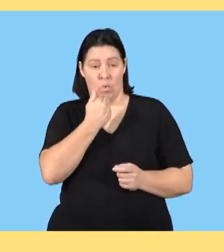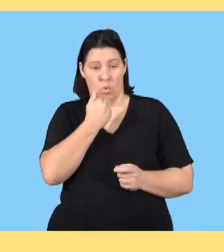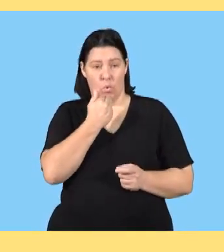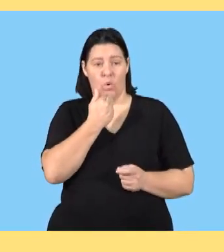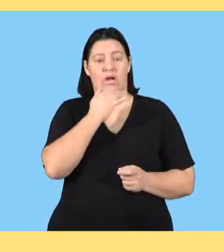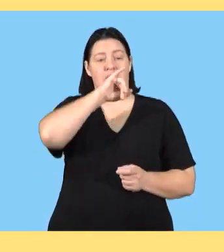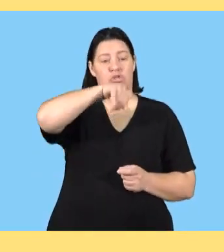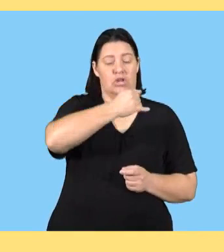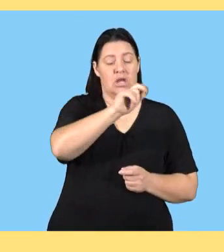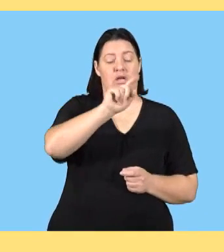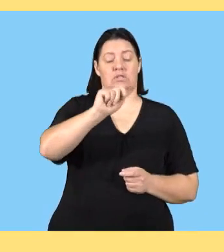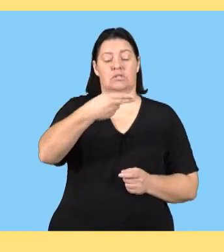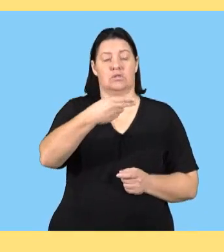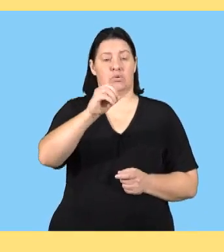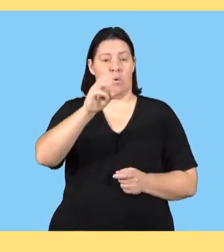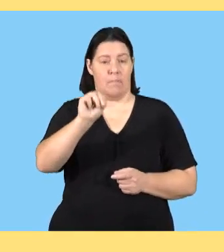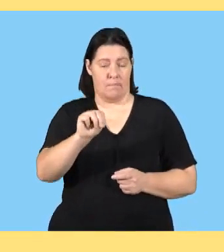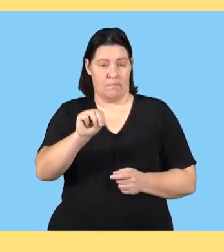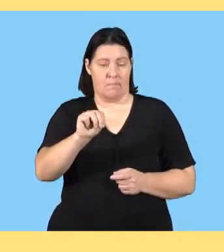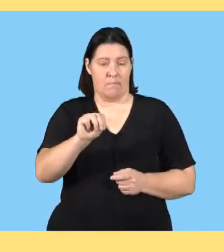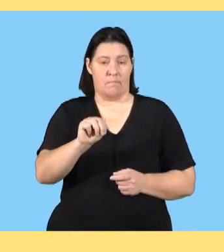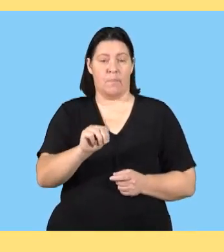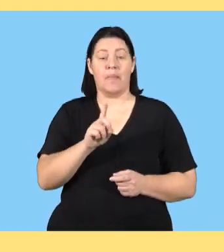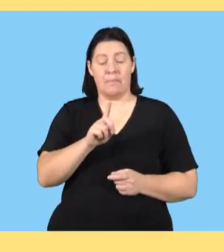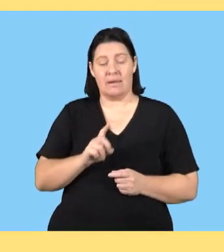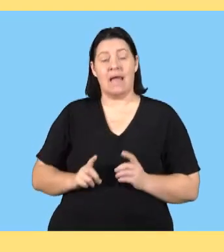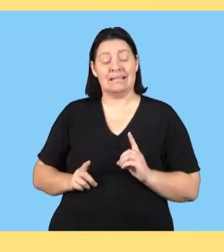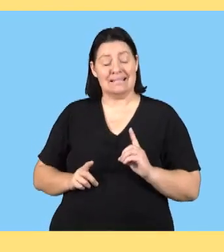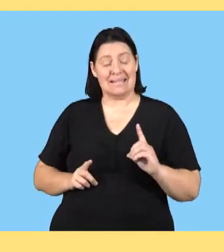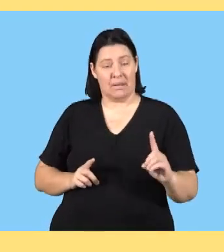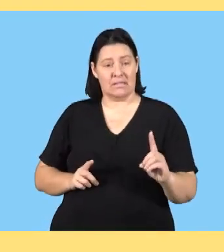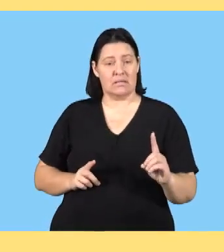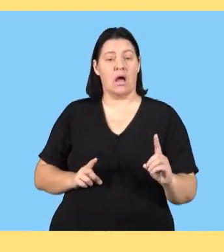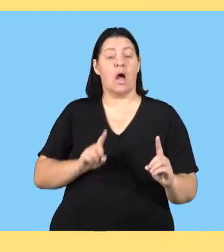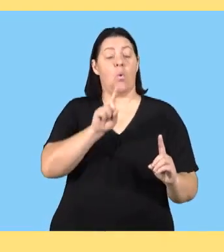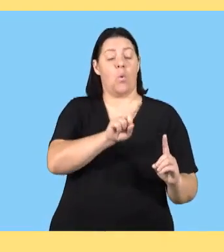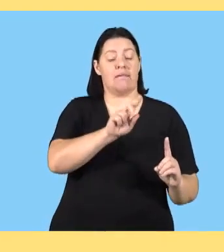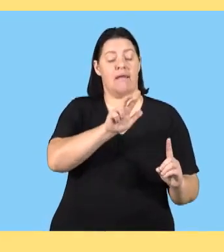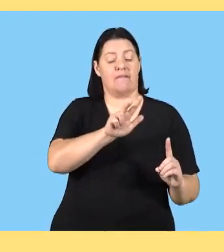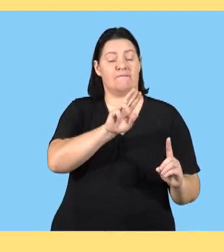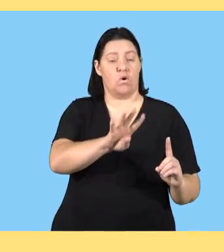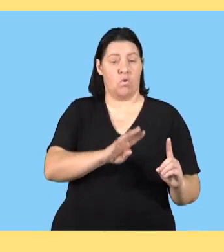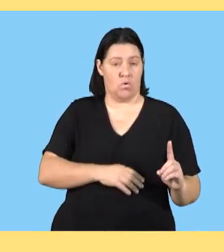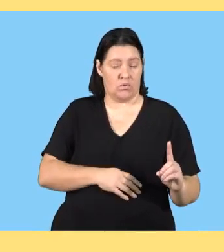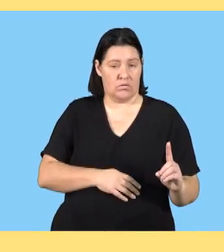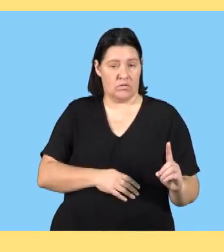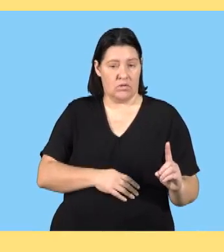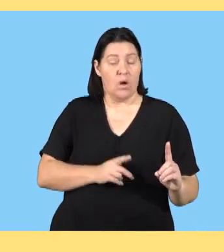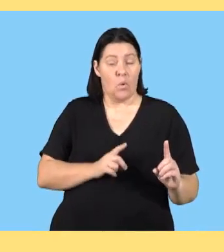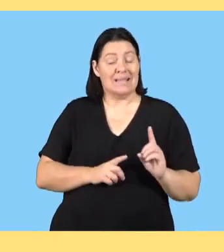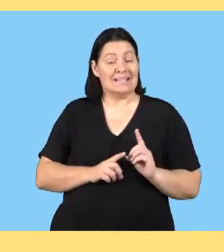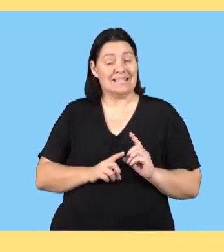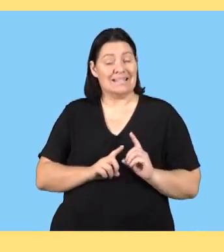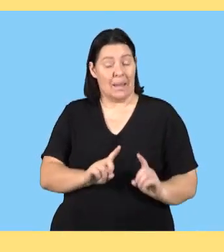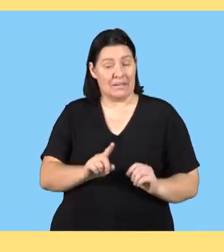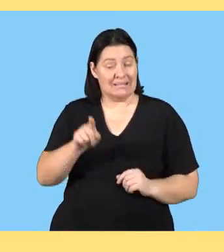is J. Tom, and we are going to debit them with 184. Once